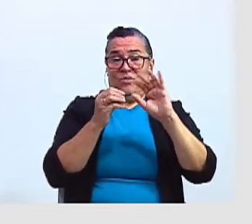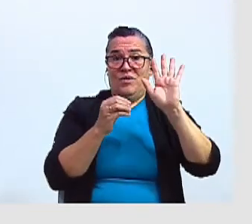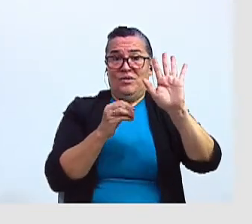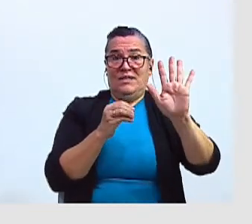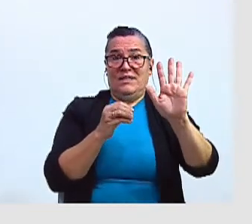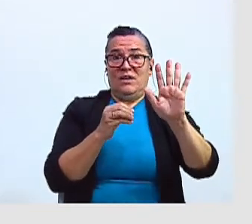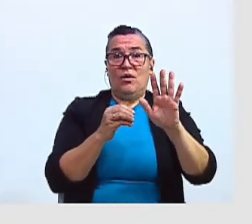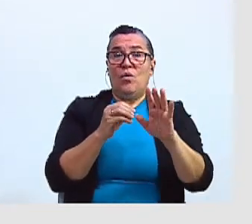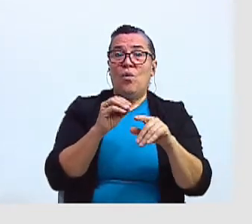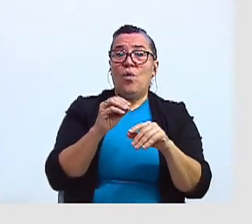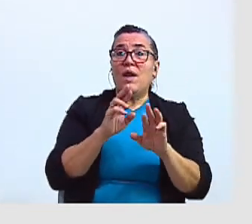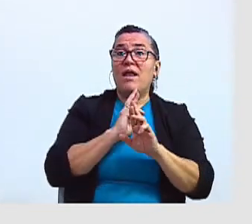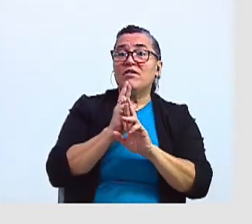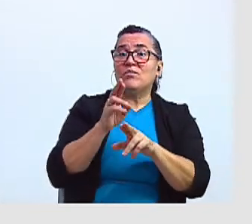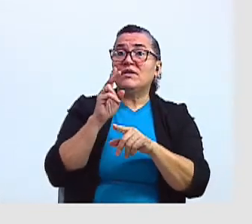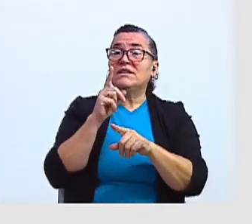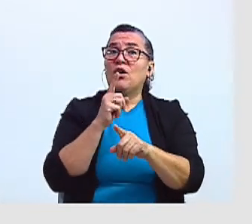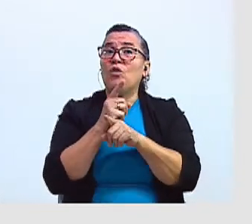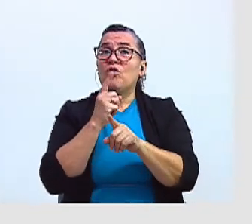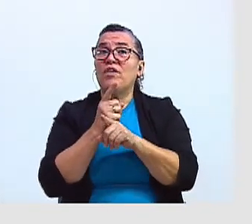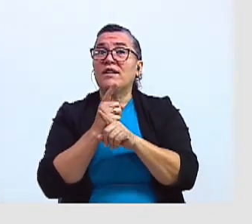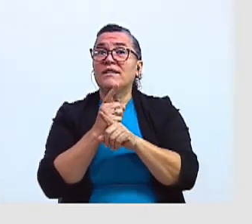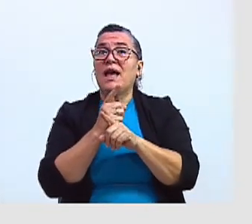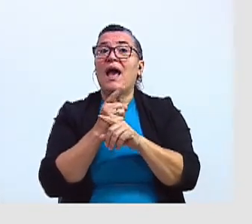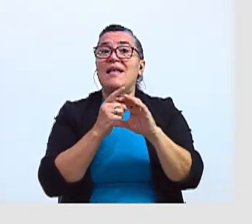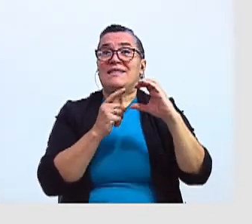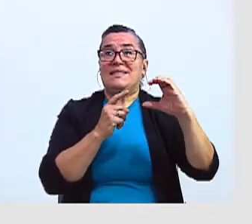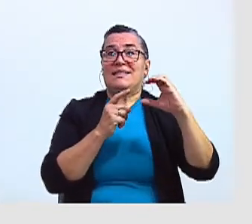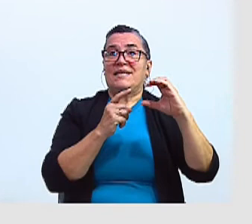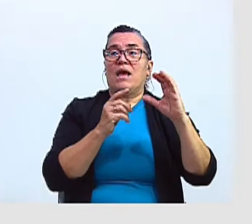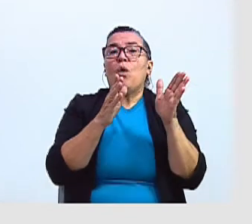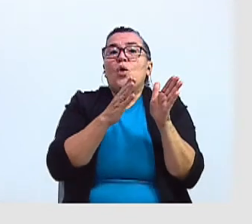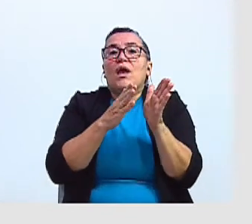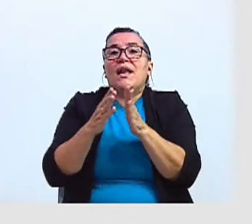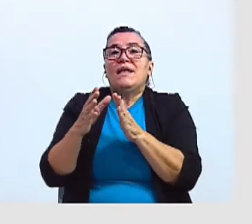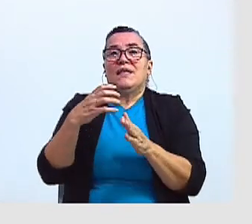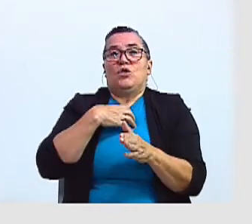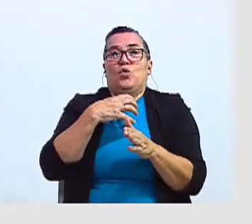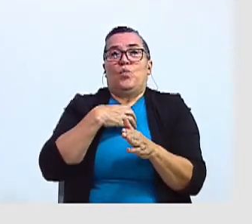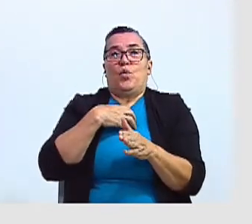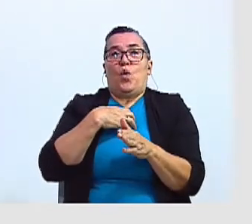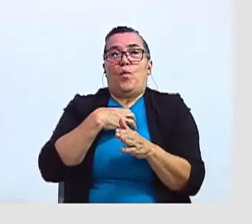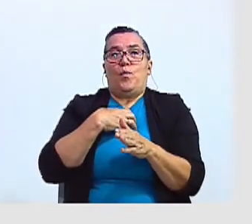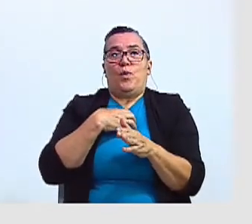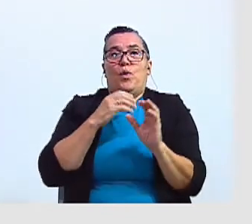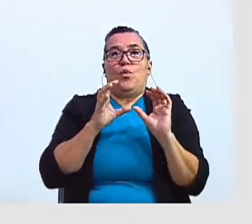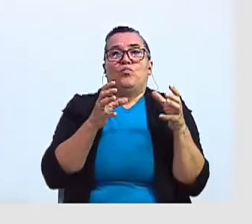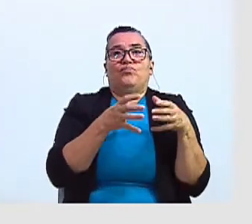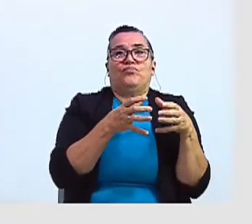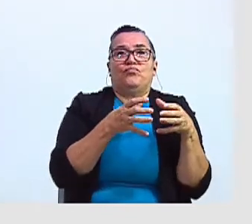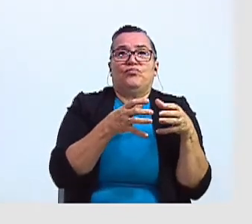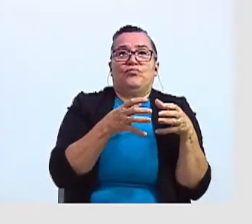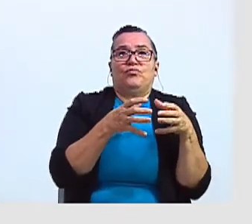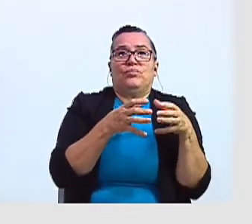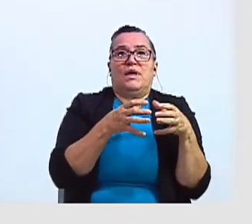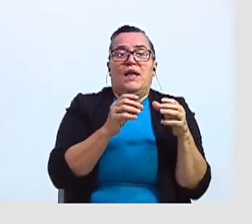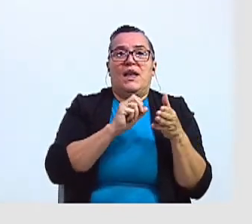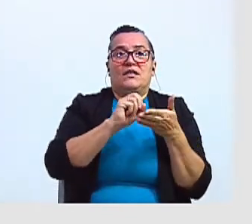And the correct answer is organize your own clique at school. Okay,